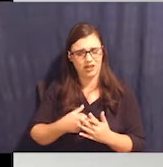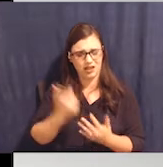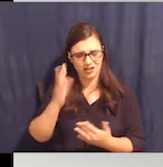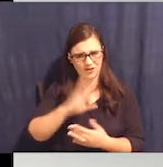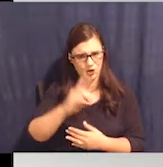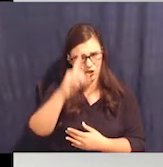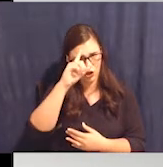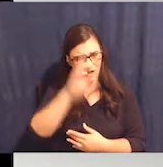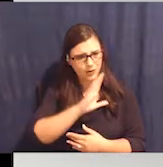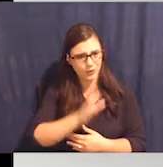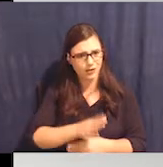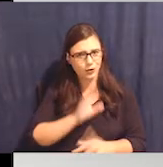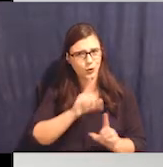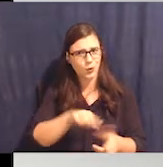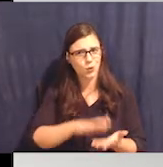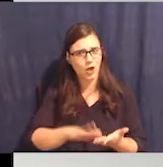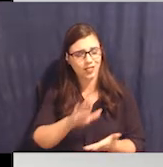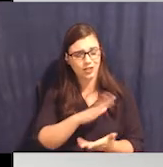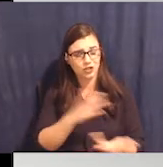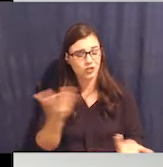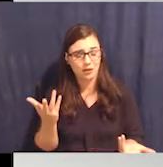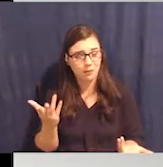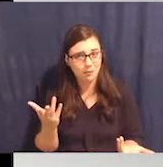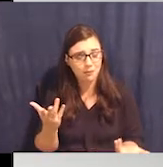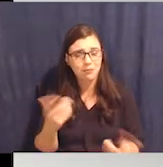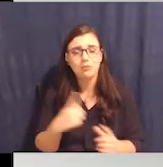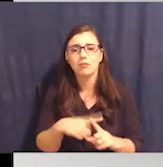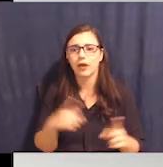out. It never even occurred to me that he wouldn't go to college.